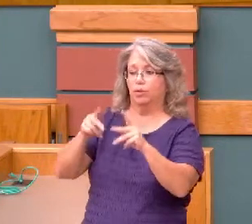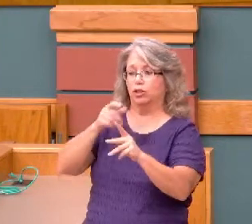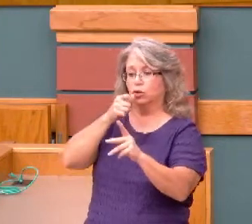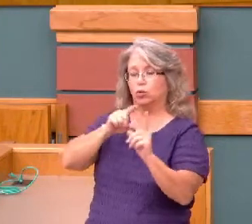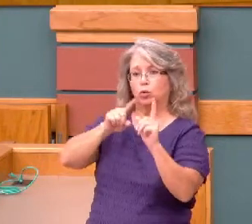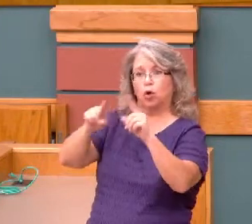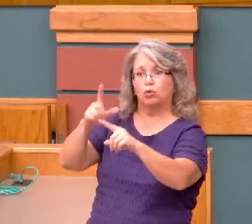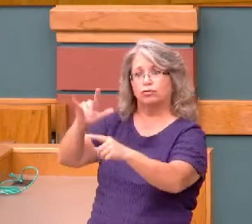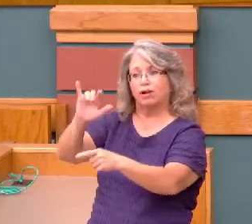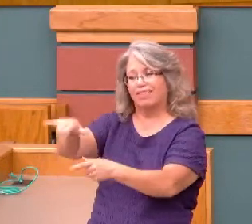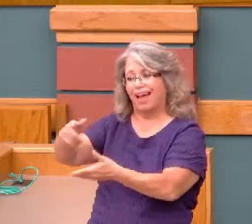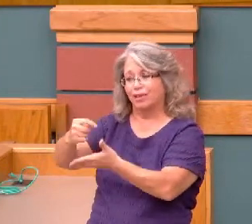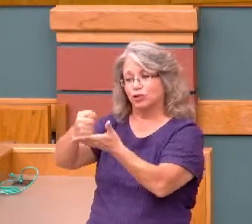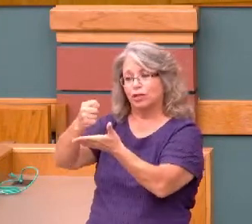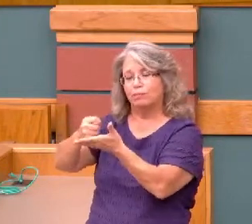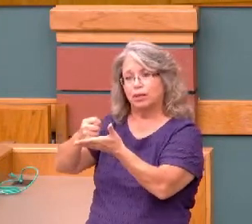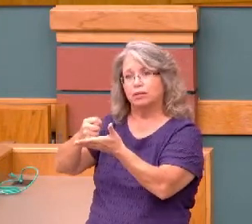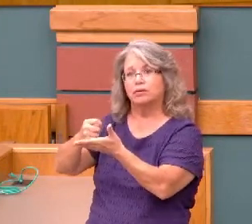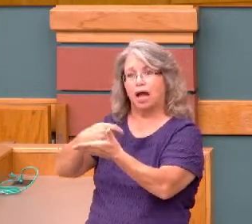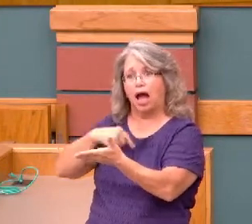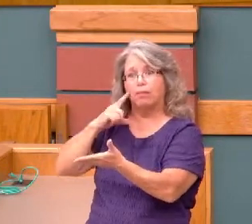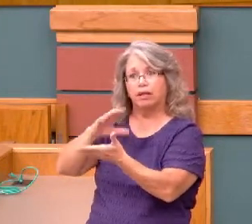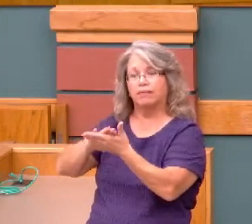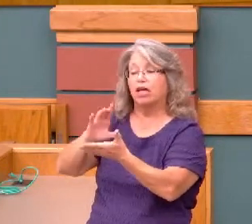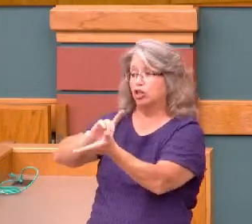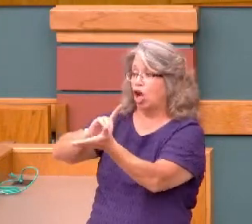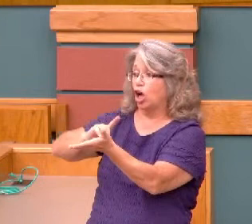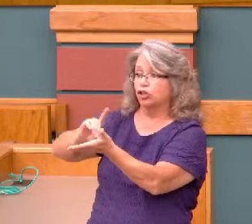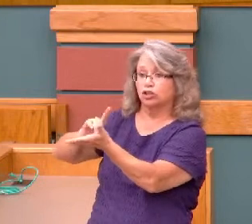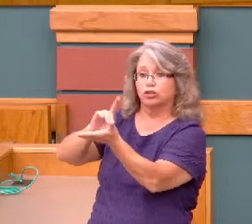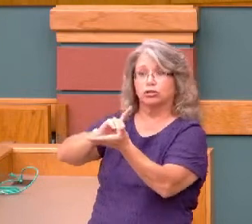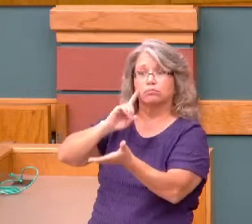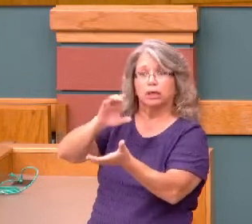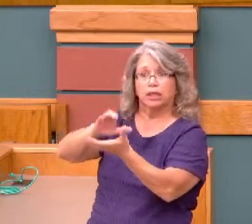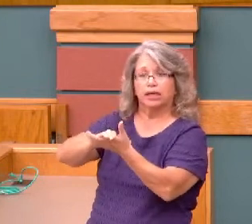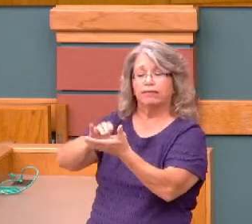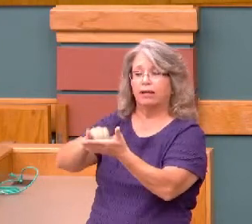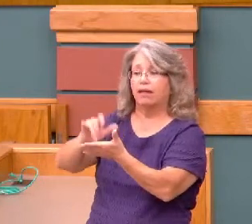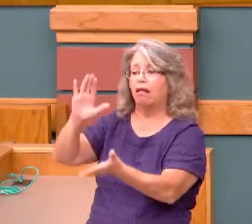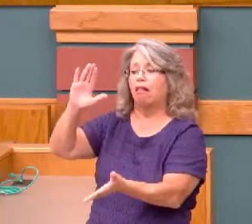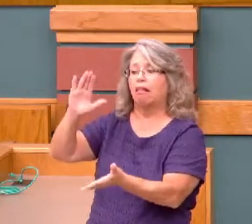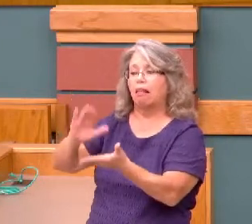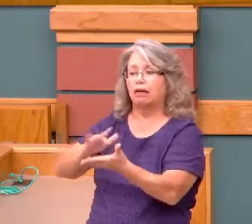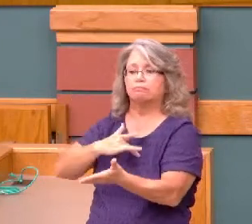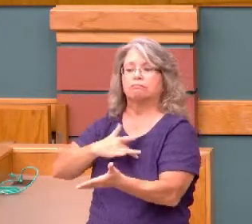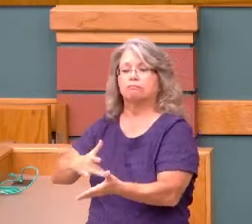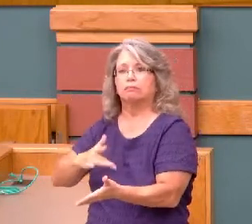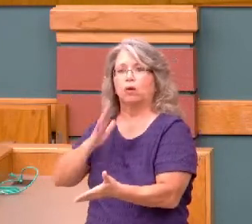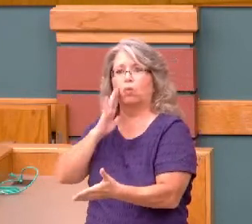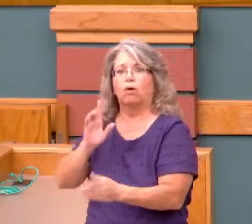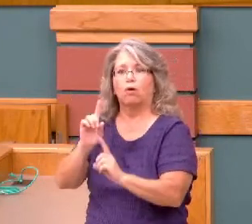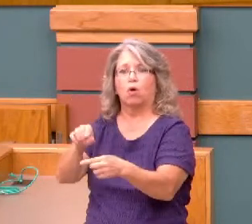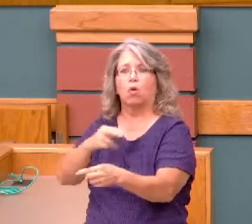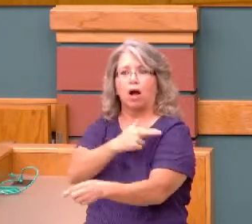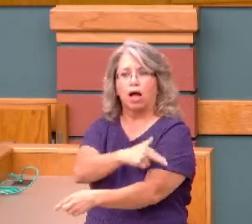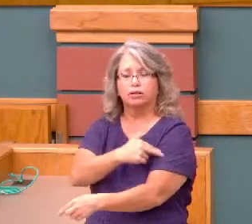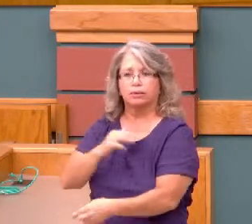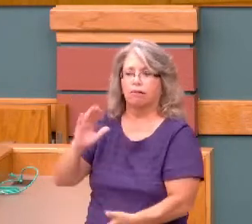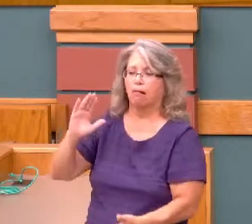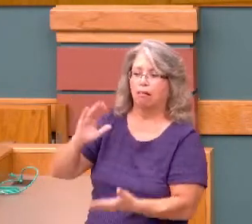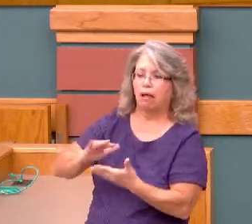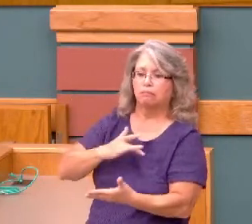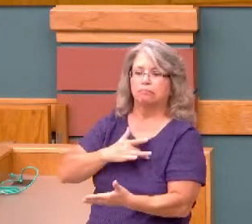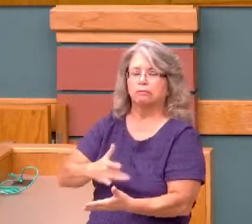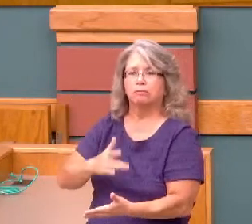less likely to go to the hospital. They're less likely to suffer symptoms, and of course that means we're less likely to see those deaths go